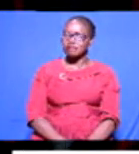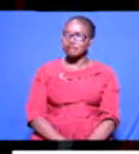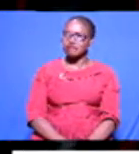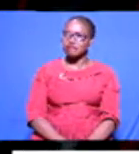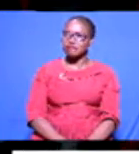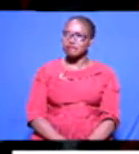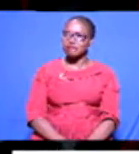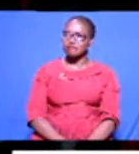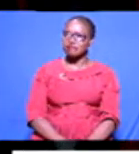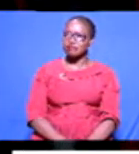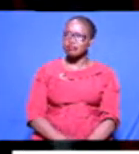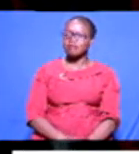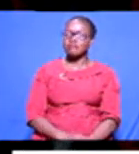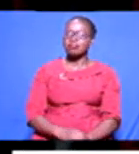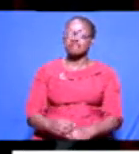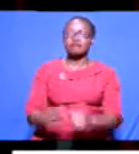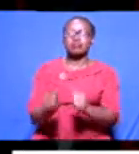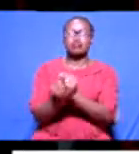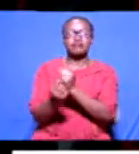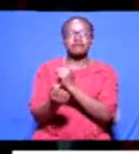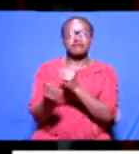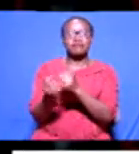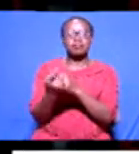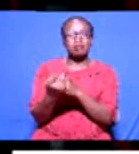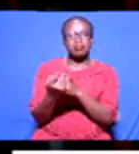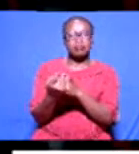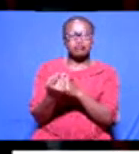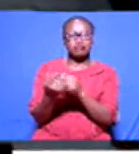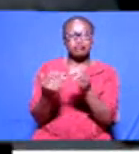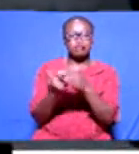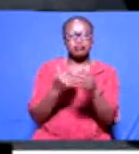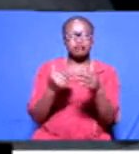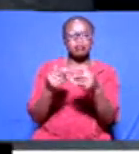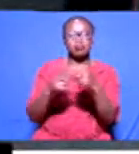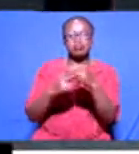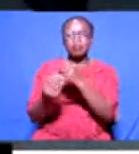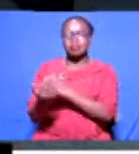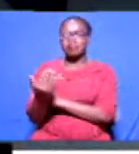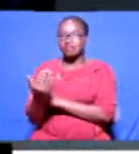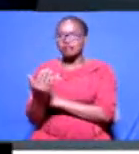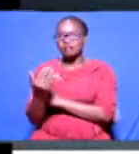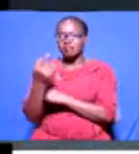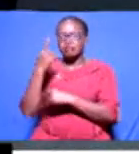At 10 minutes to 7 a.m. at Lee funeral,